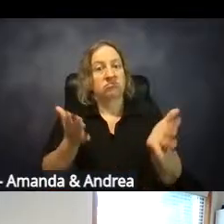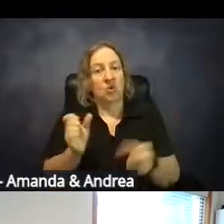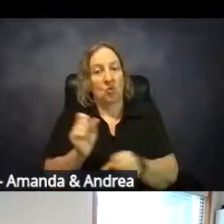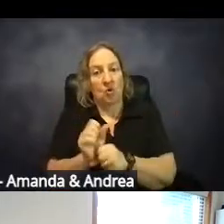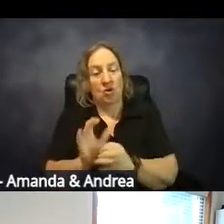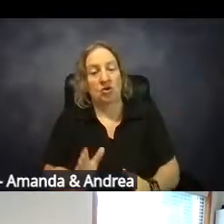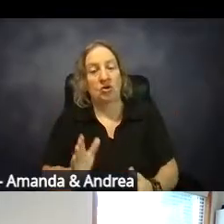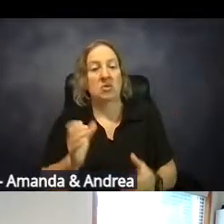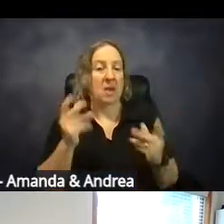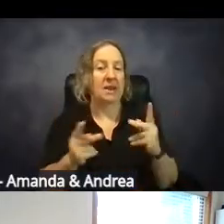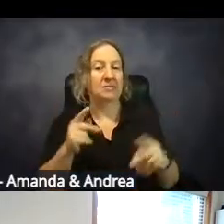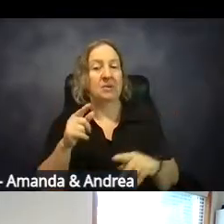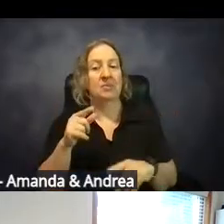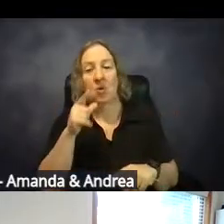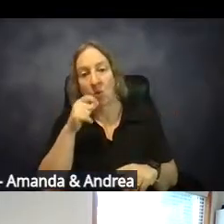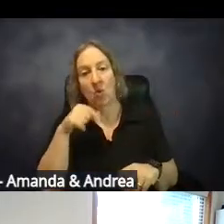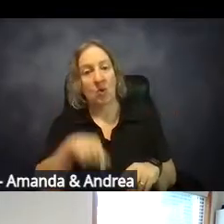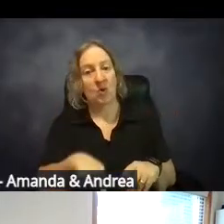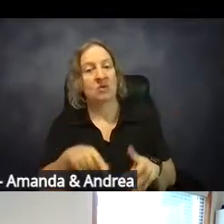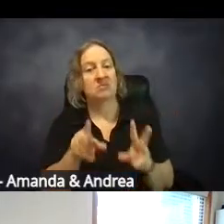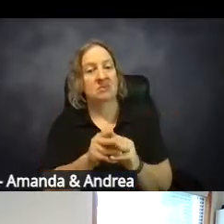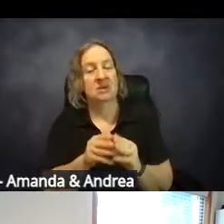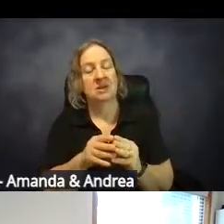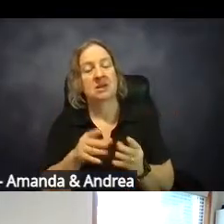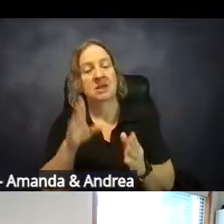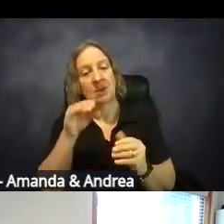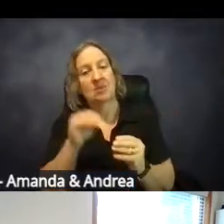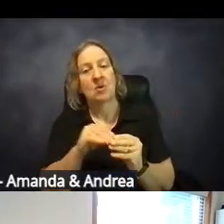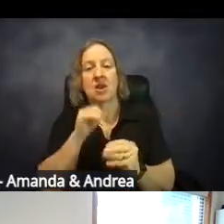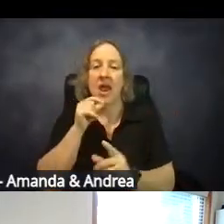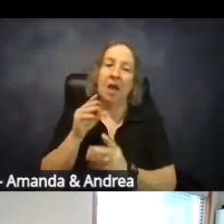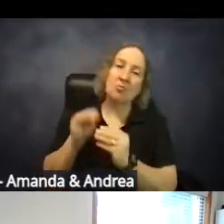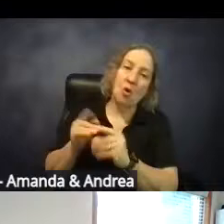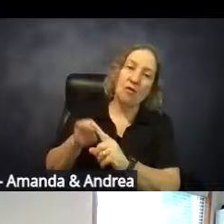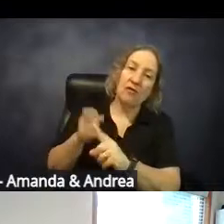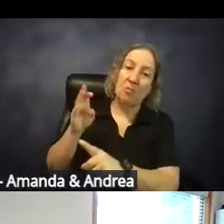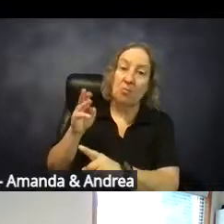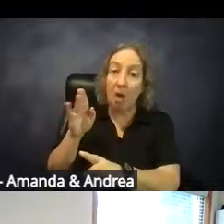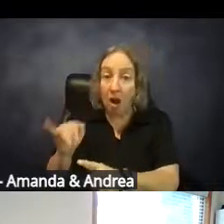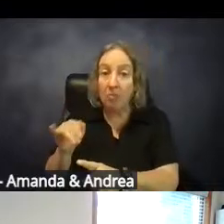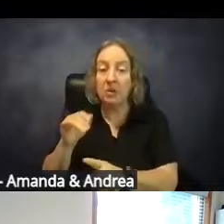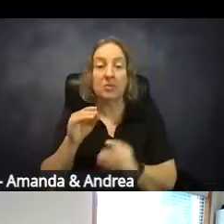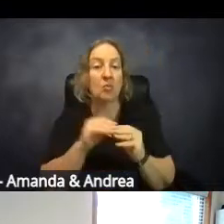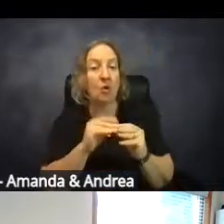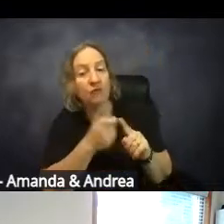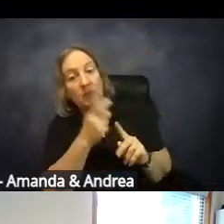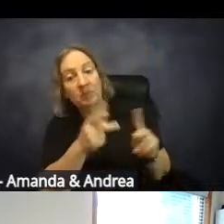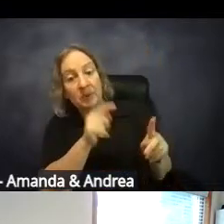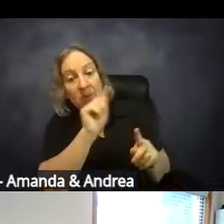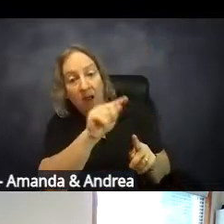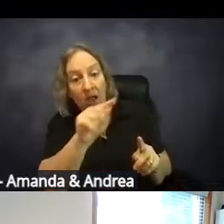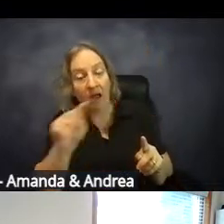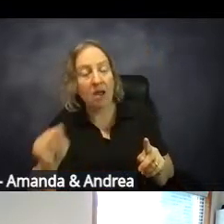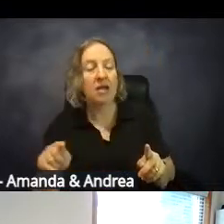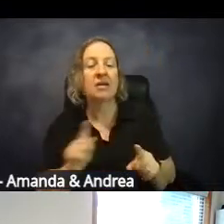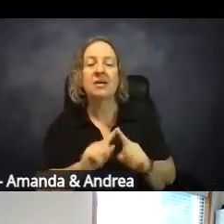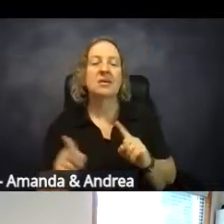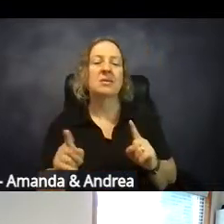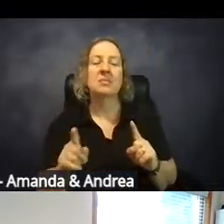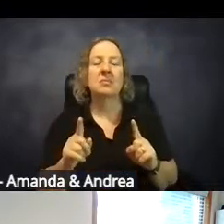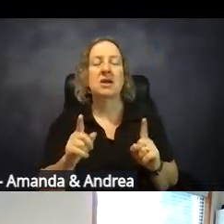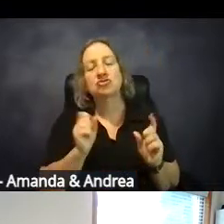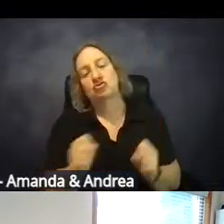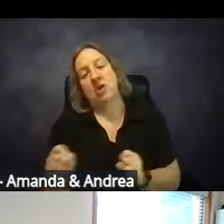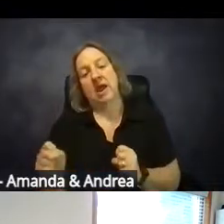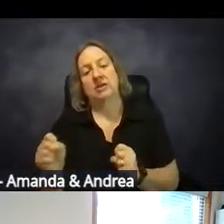us on this call expect more. And it's not more of you, Barbie, or any of the individuals on this call, but it's having a strategy